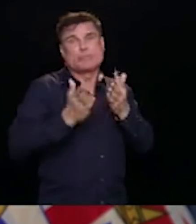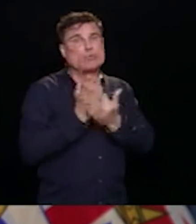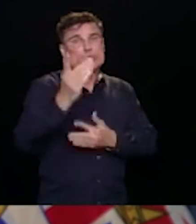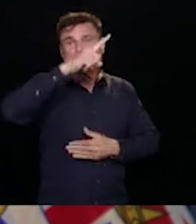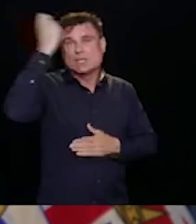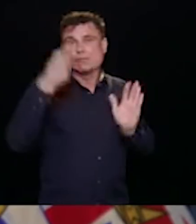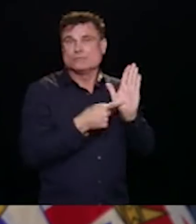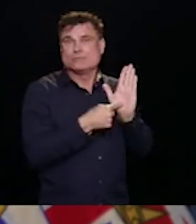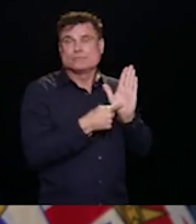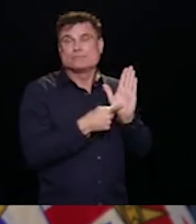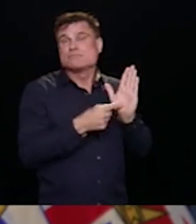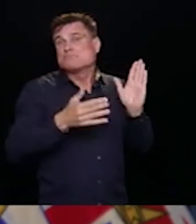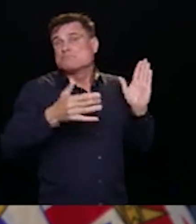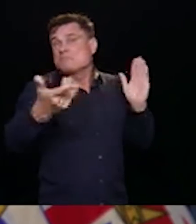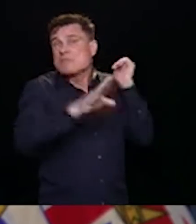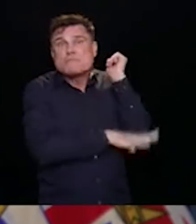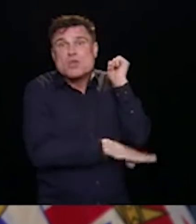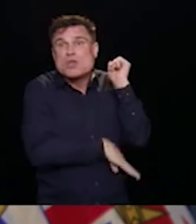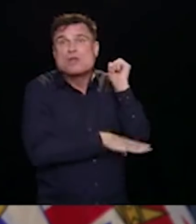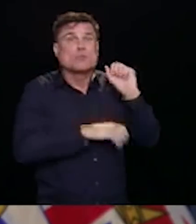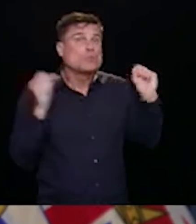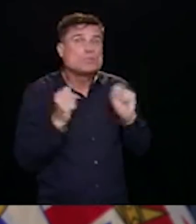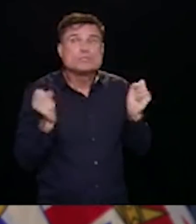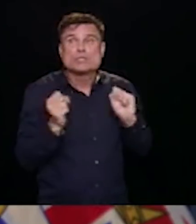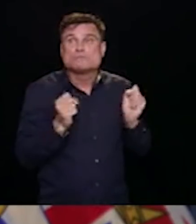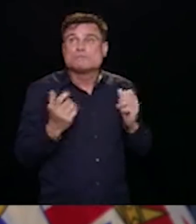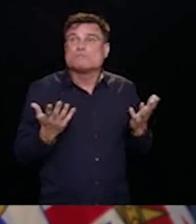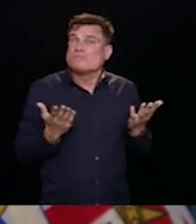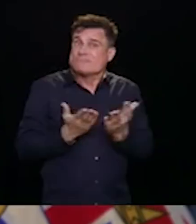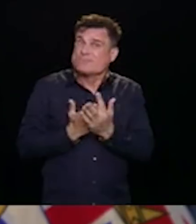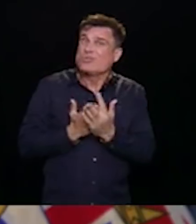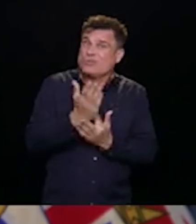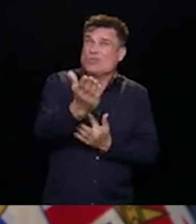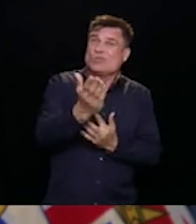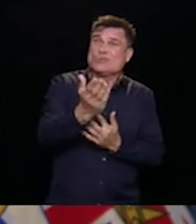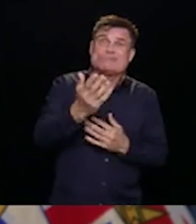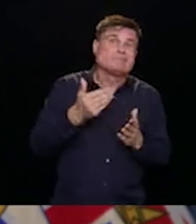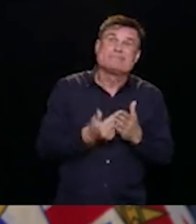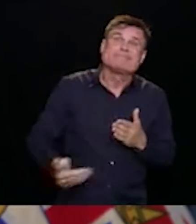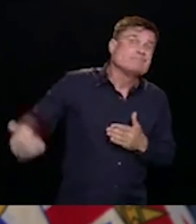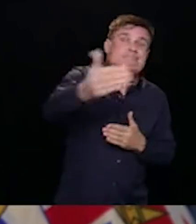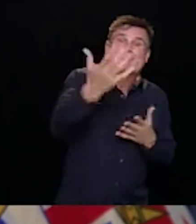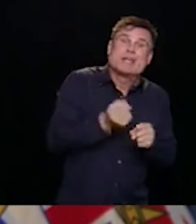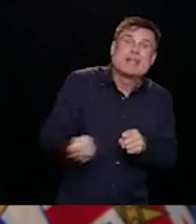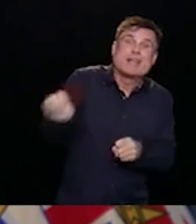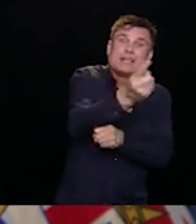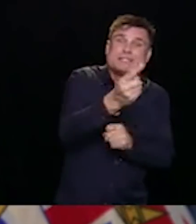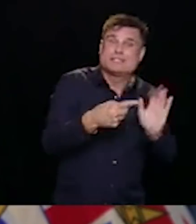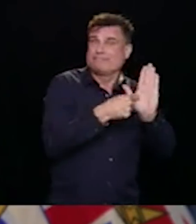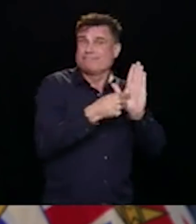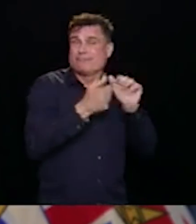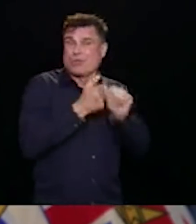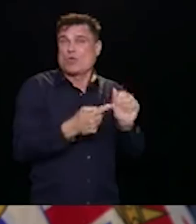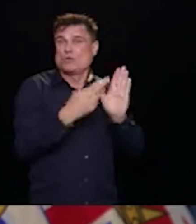COVID-19. For all of us in BC, and perhaps for anybody visiting from another province, we need to continue